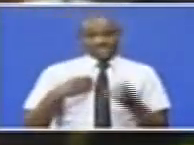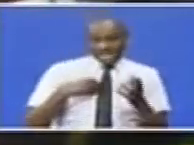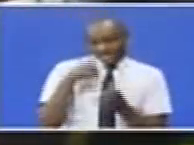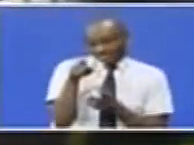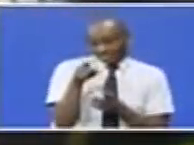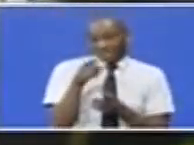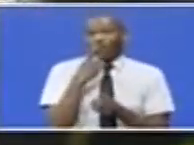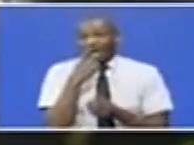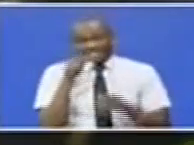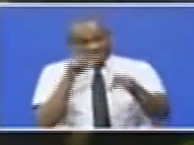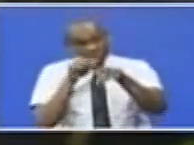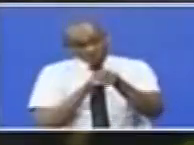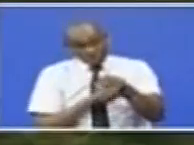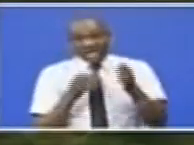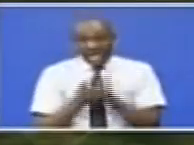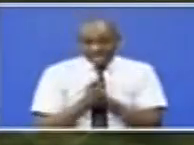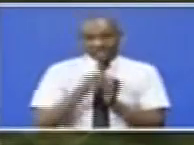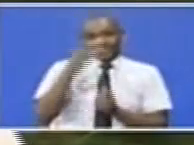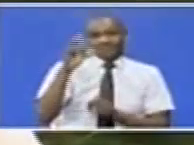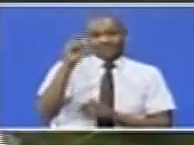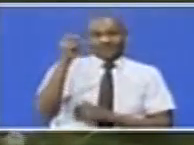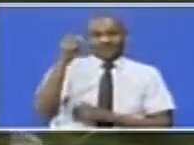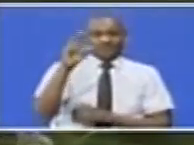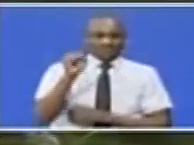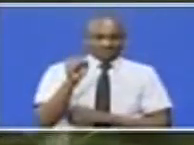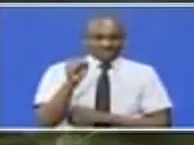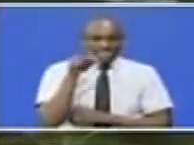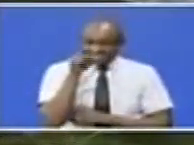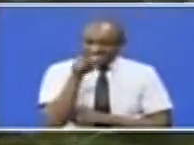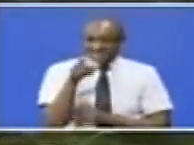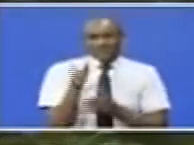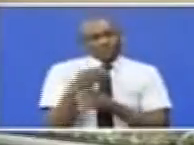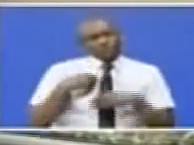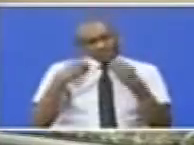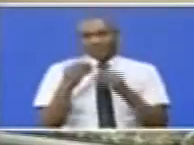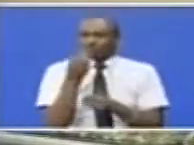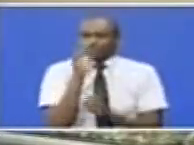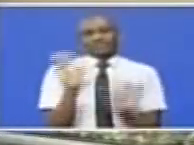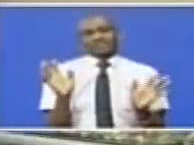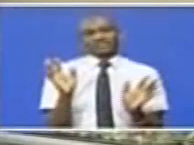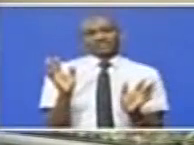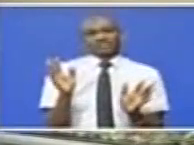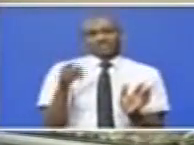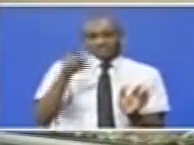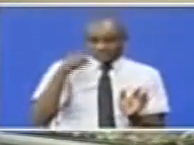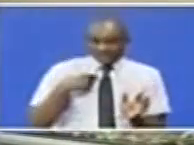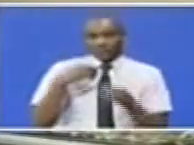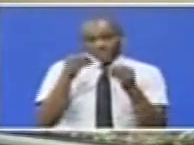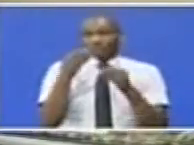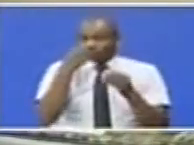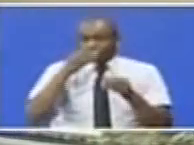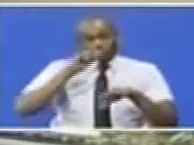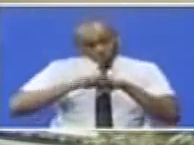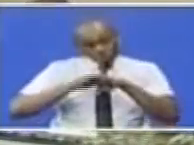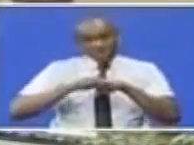rot, white spot, and mouth fungus. So for the fish, ideally, because we're only feeding them to keep them alive, you have to give them a nutritious diet.